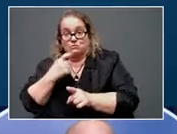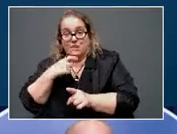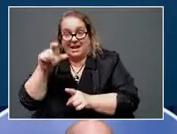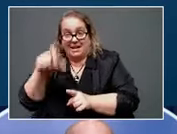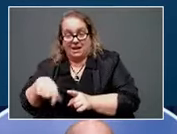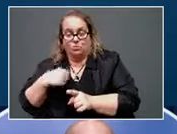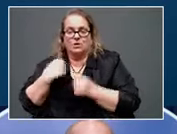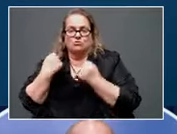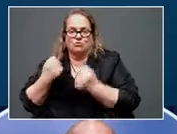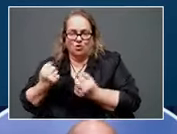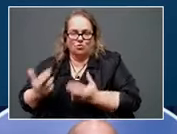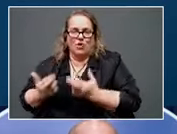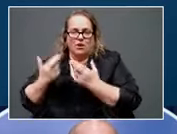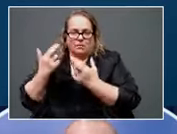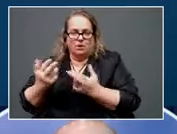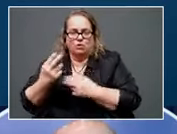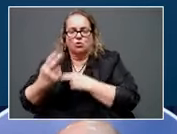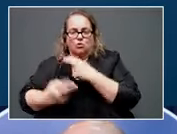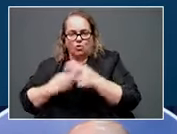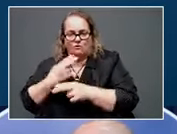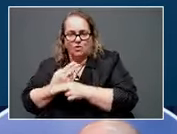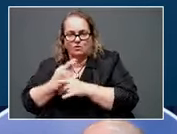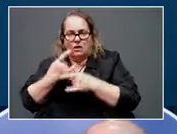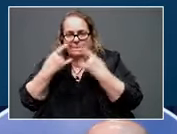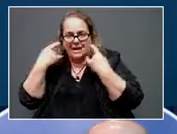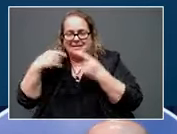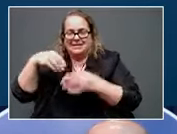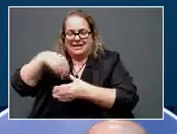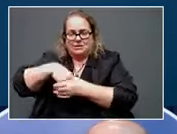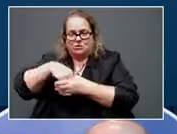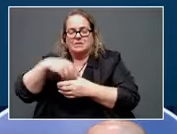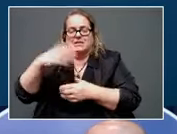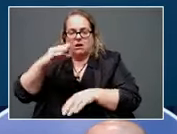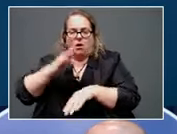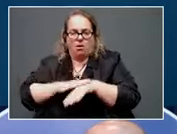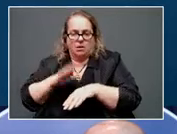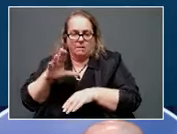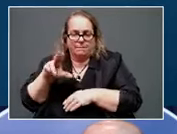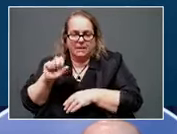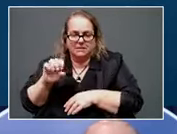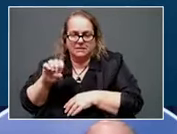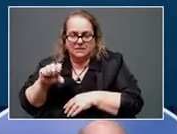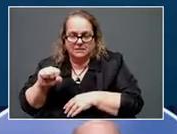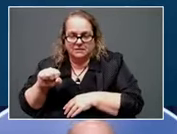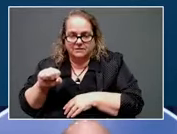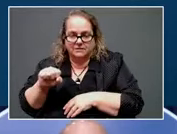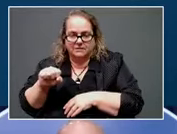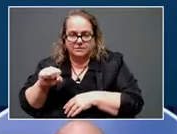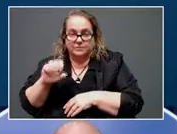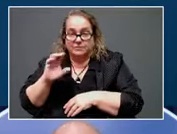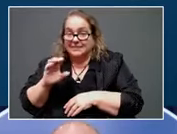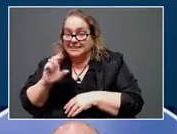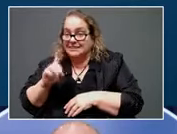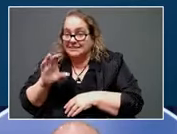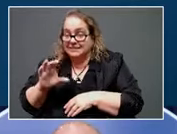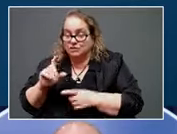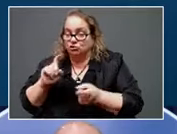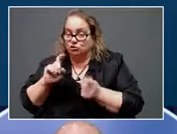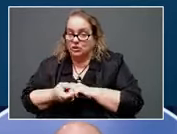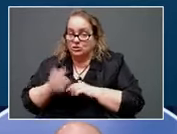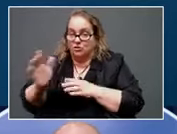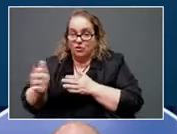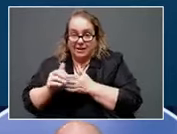recommend universal masking indoors and on the buses. The CDC has changed their guidance, and